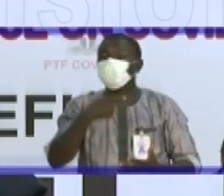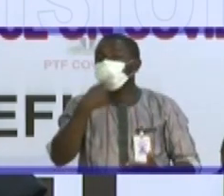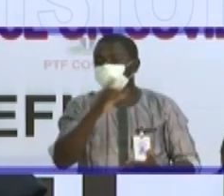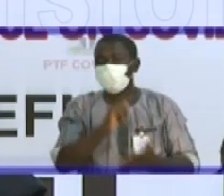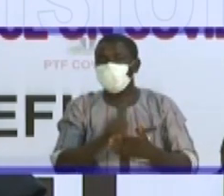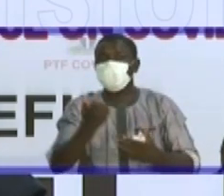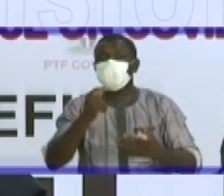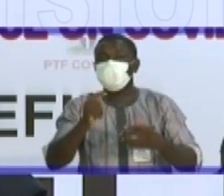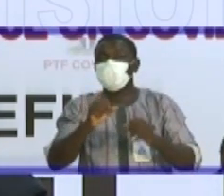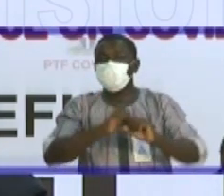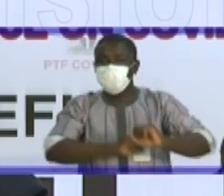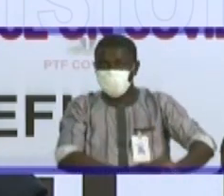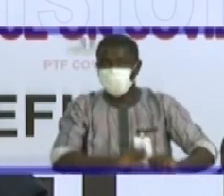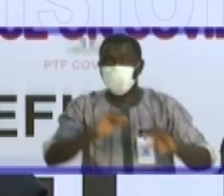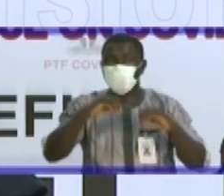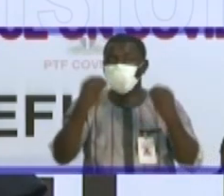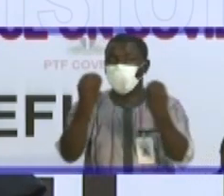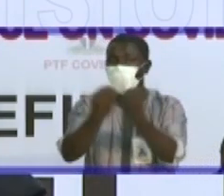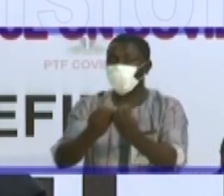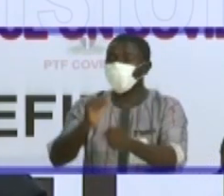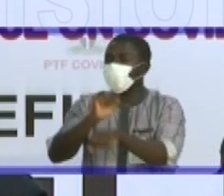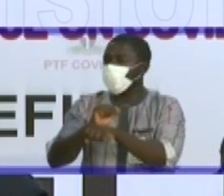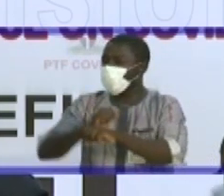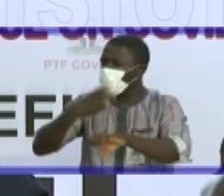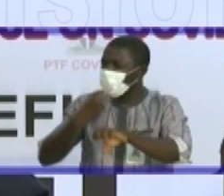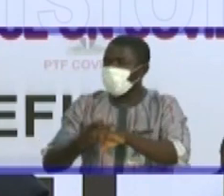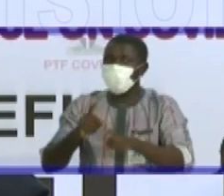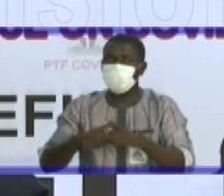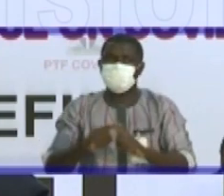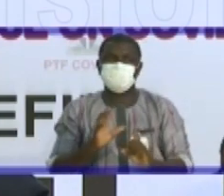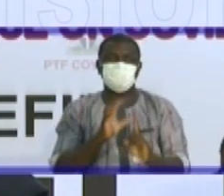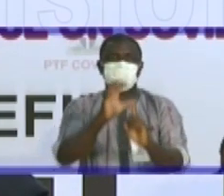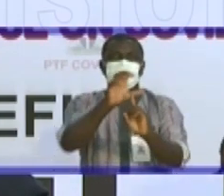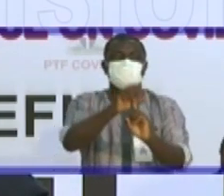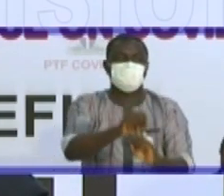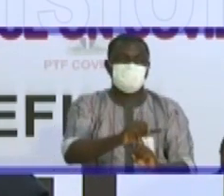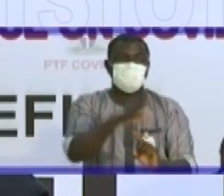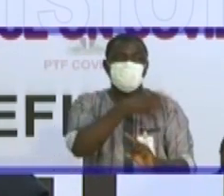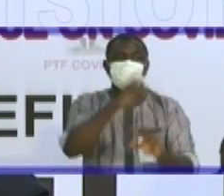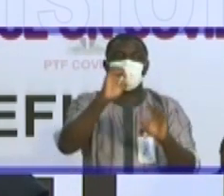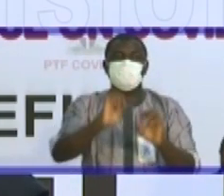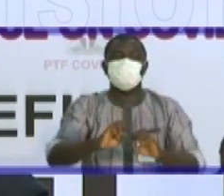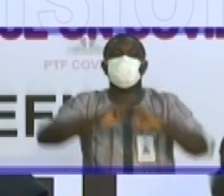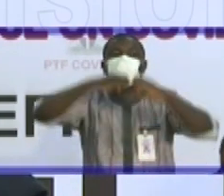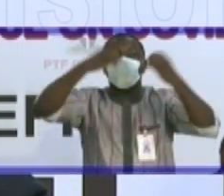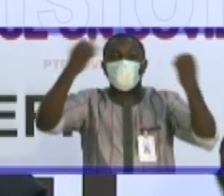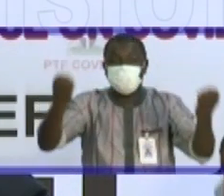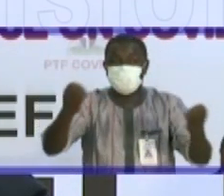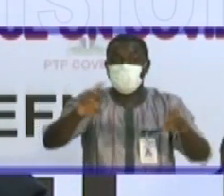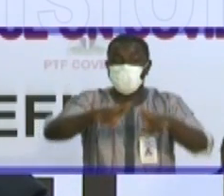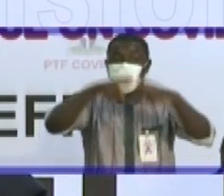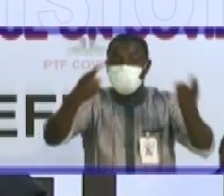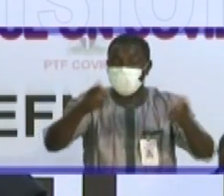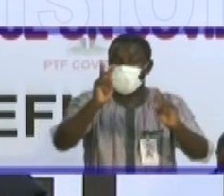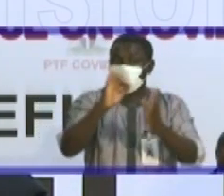around the clock to apprehend and unveil those who are behind this spate of